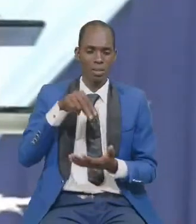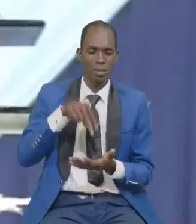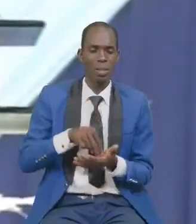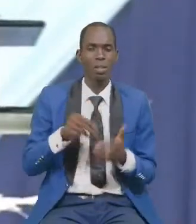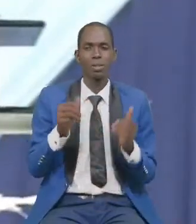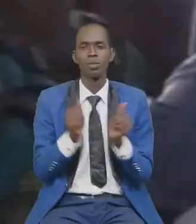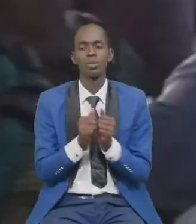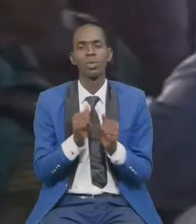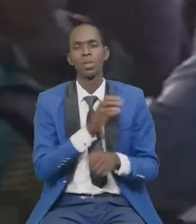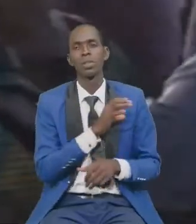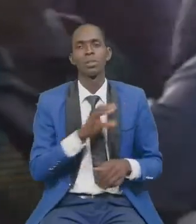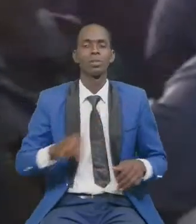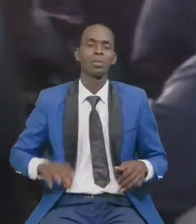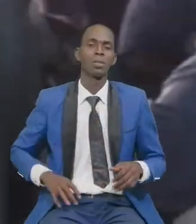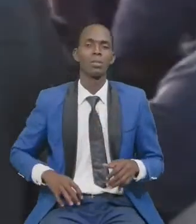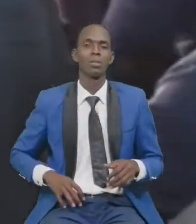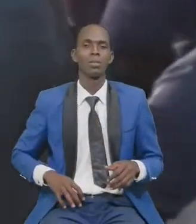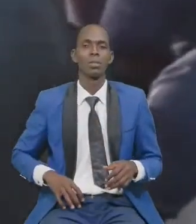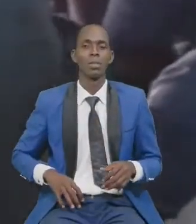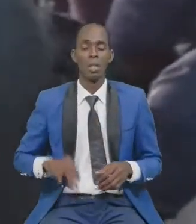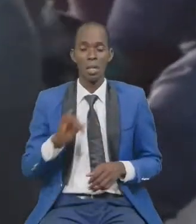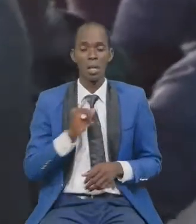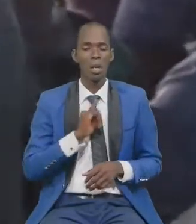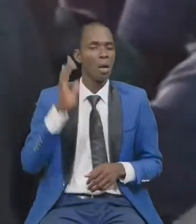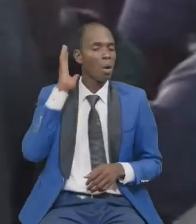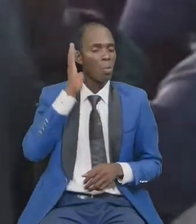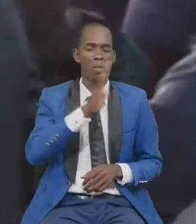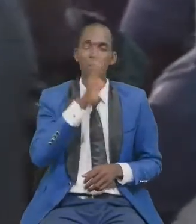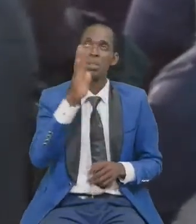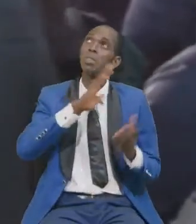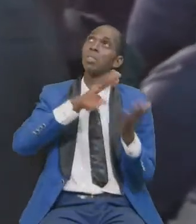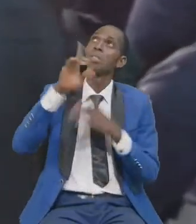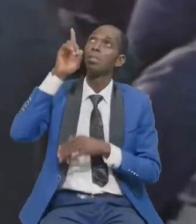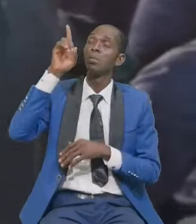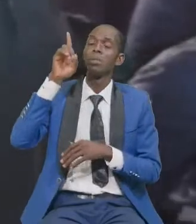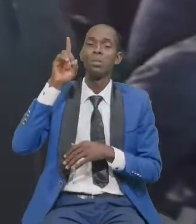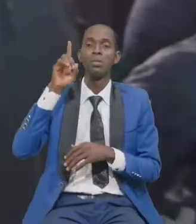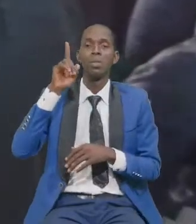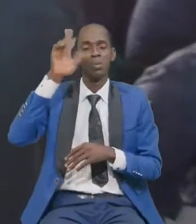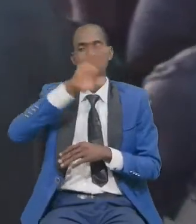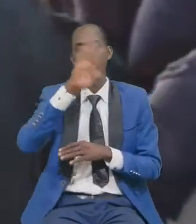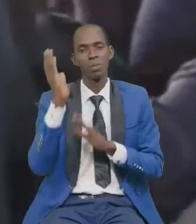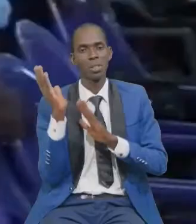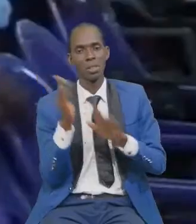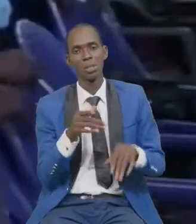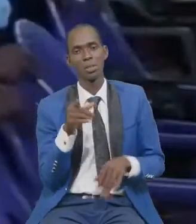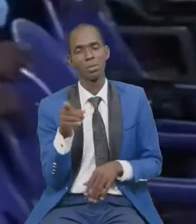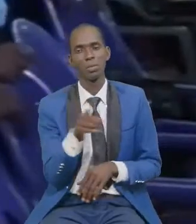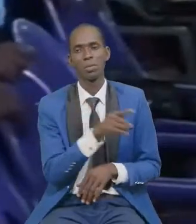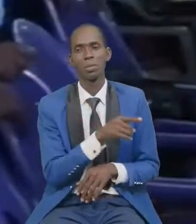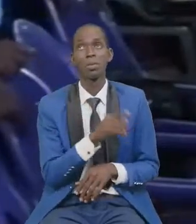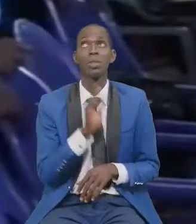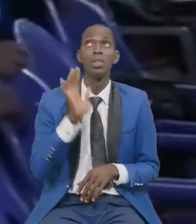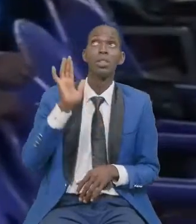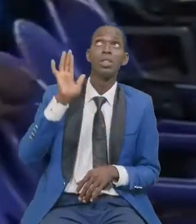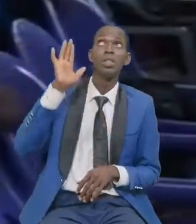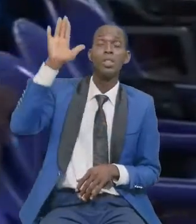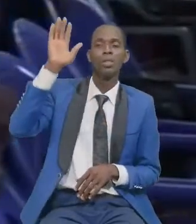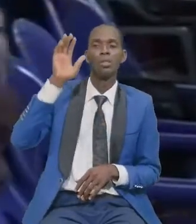with Christ. I will never leave him. He will never leave you. His cross